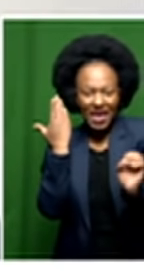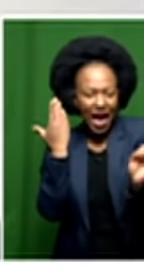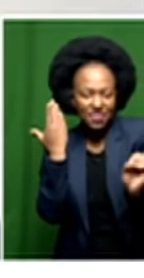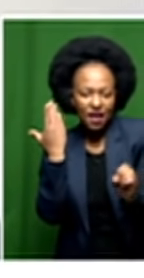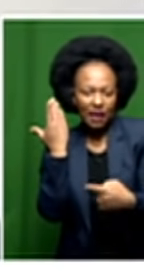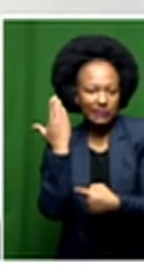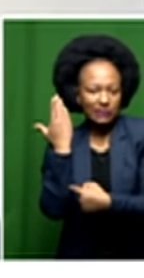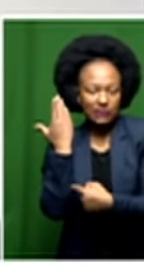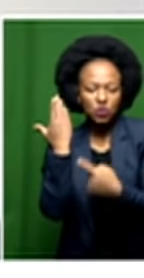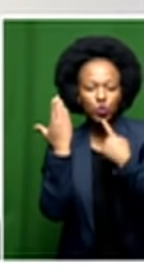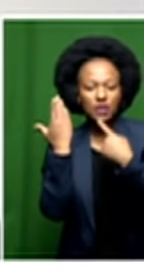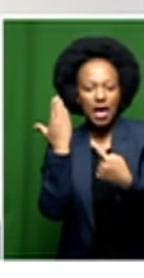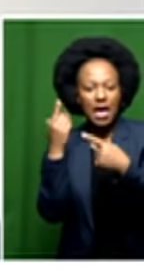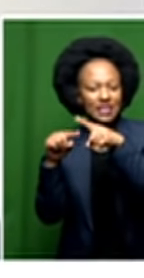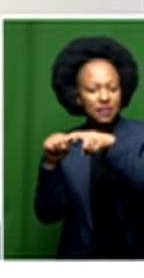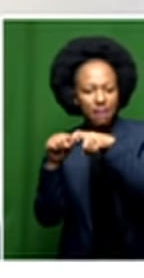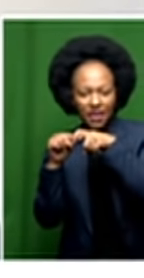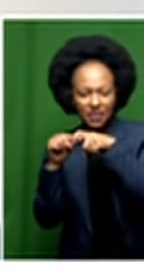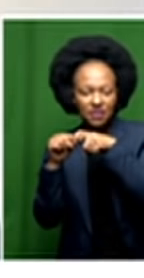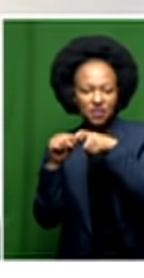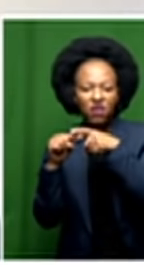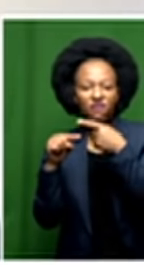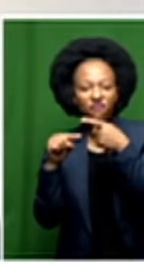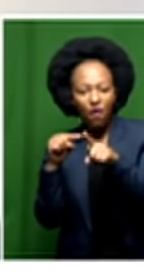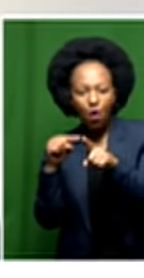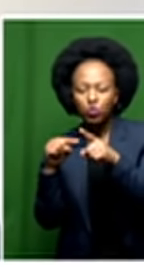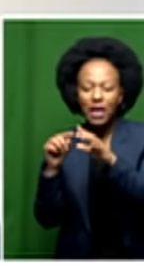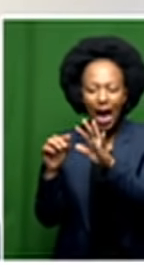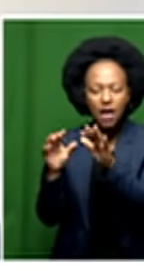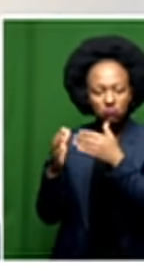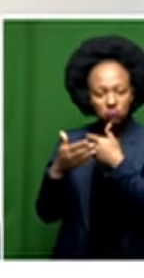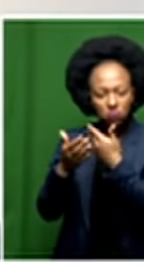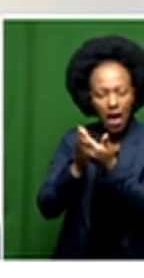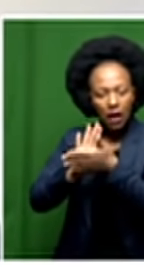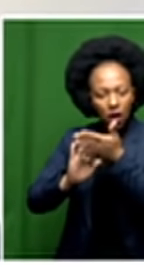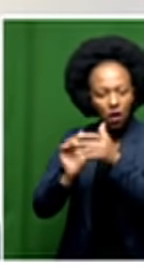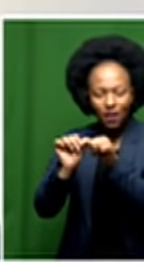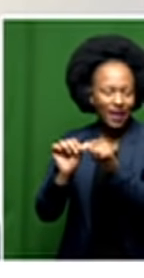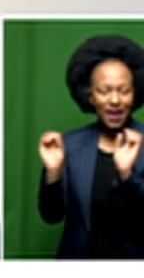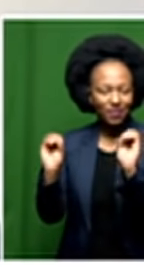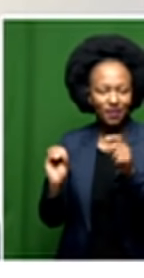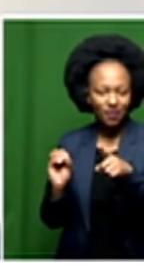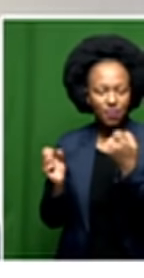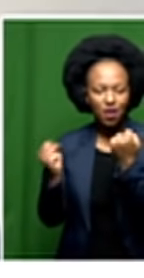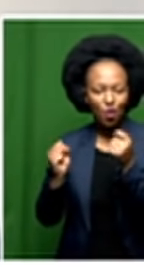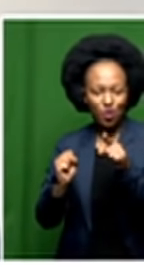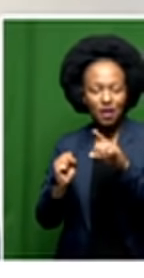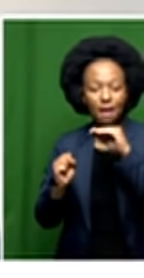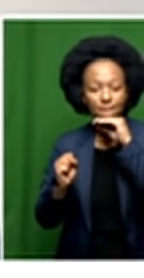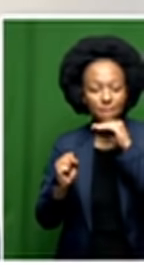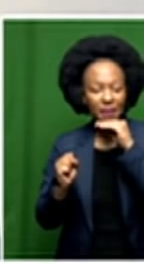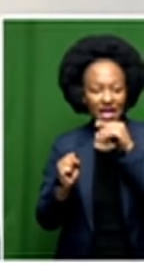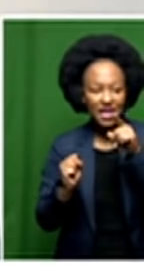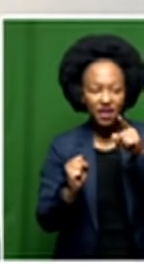provision for the suspension of the term of office by the courts. So that's the simple position. So it seems that absent